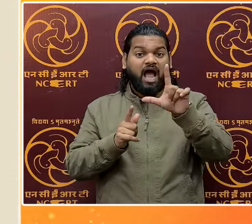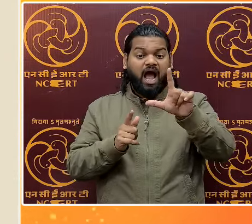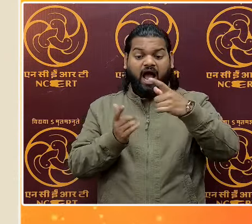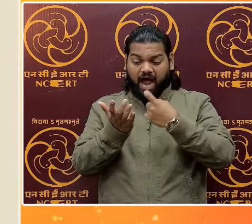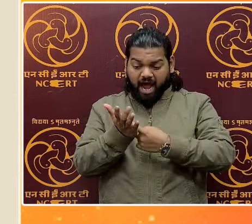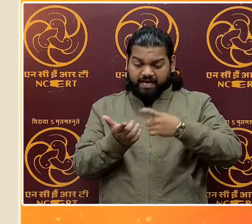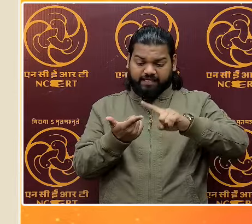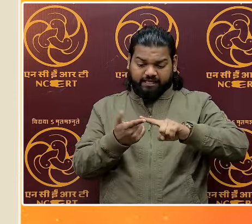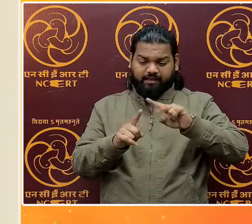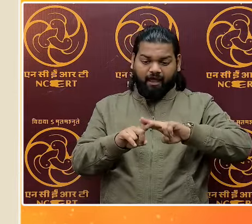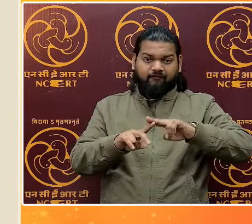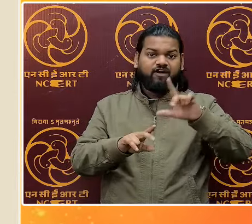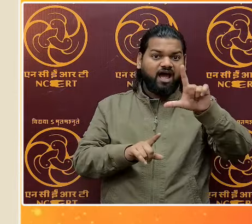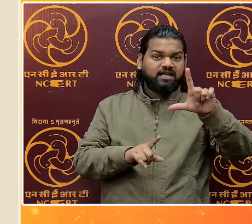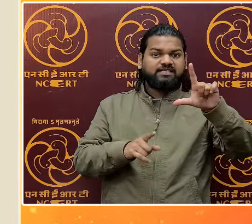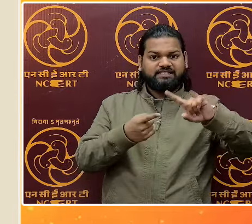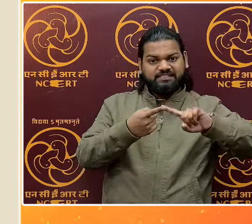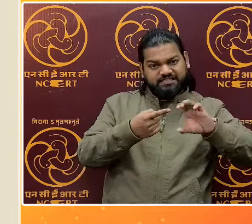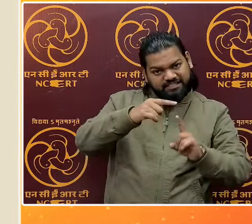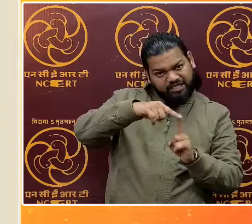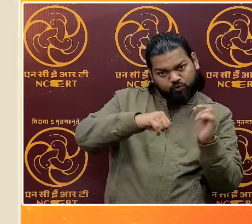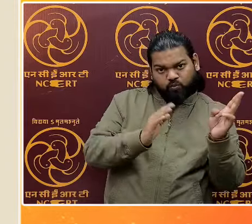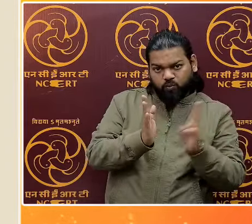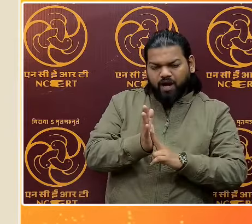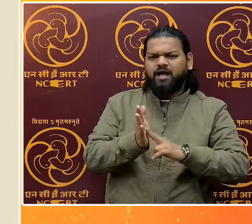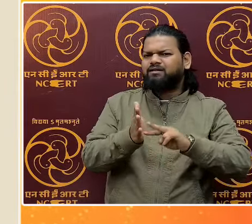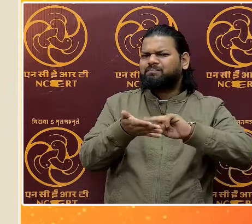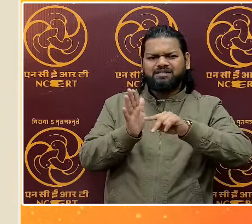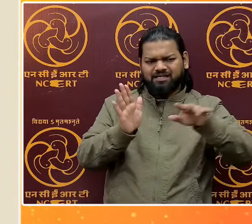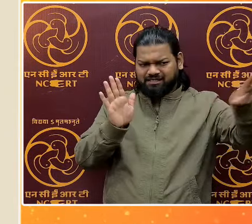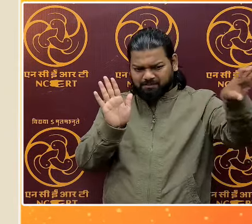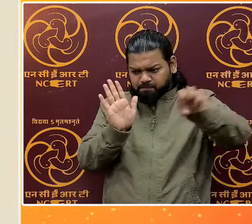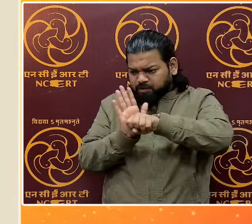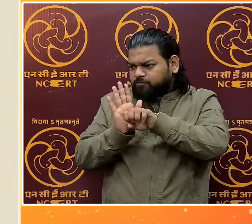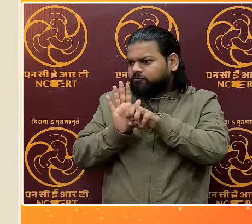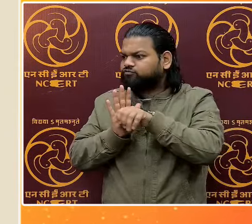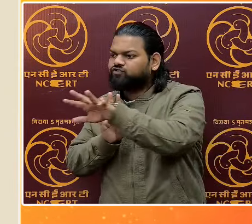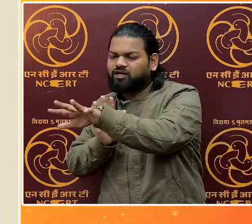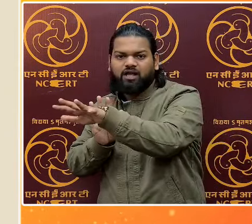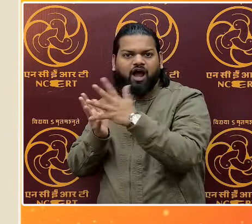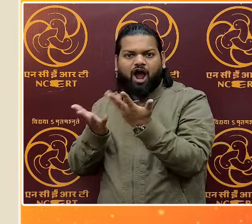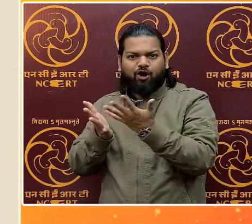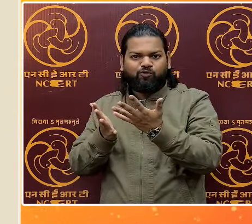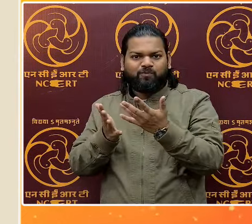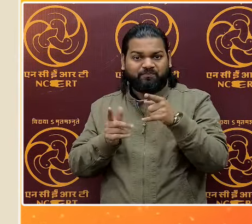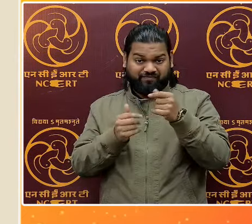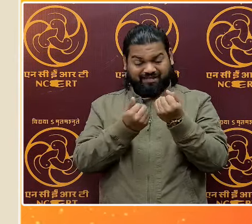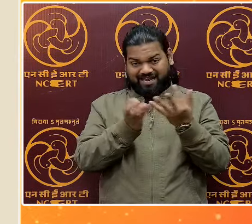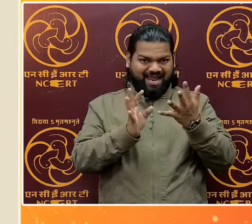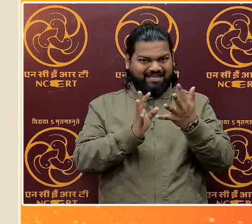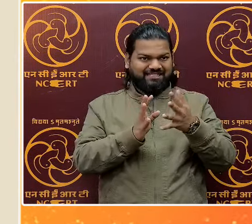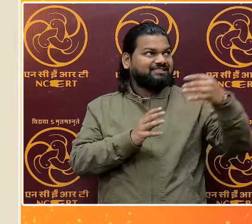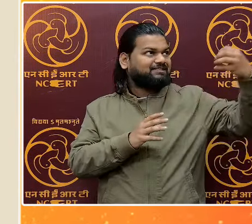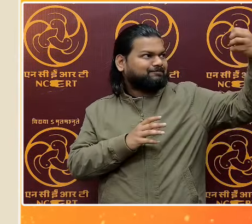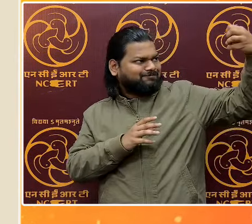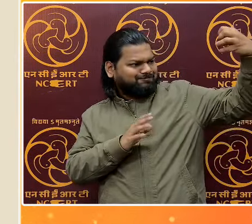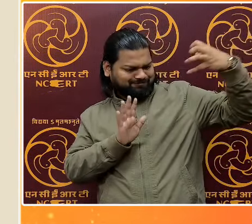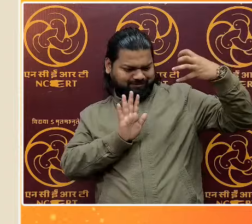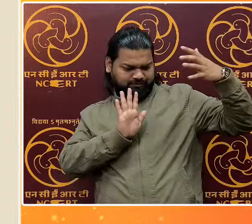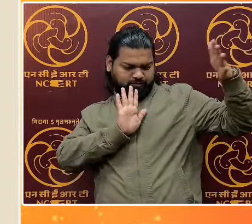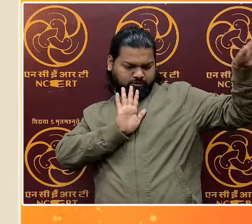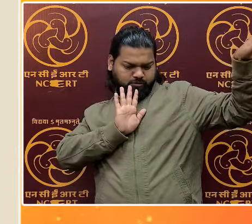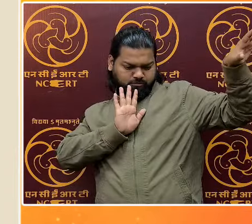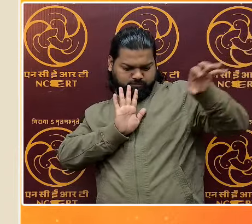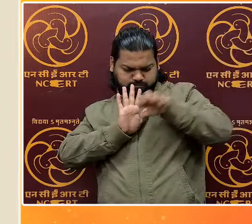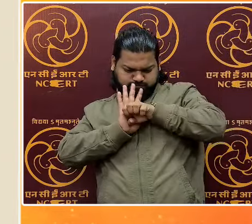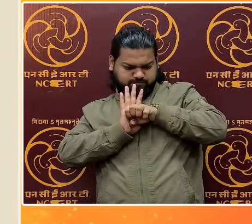is reflection? It is the bouncing back of light. So, whenever light rays are hitting the surface of the mirror,